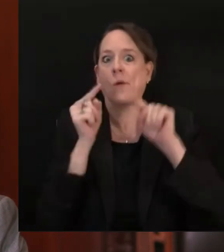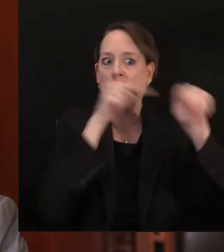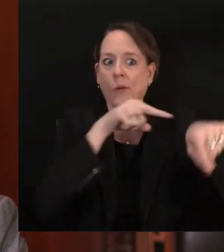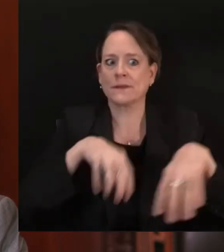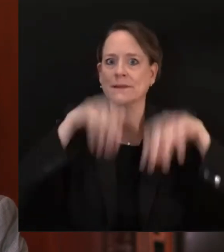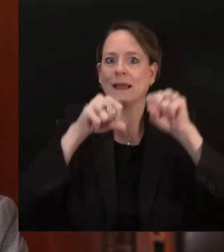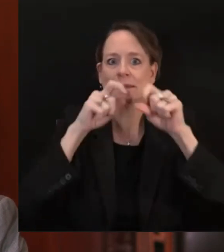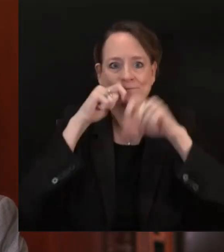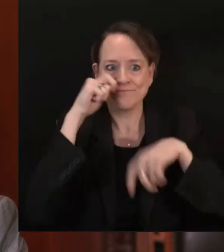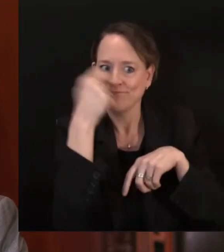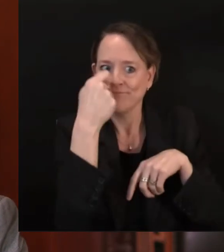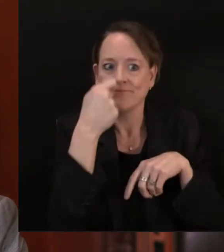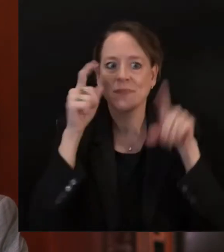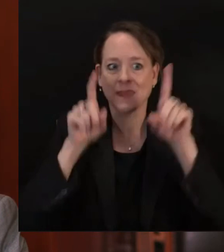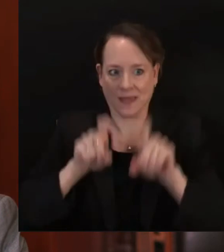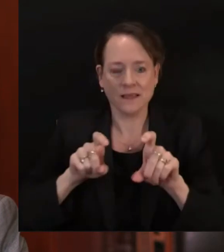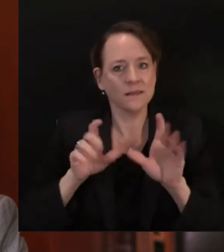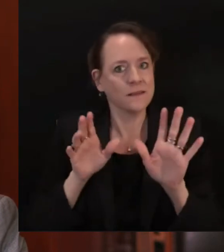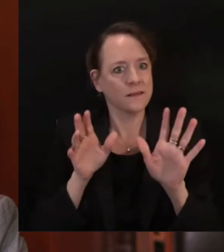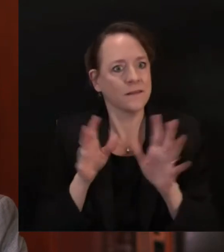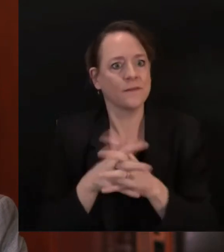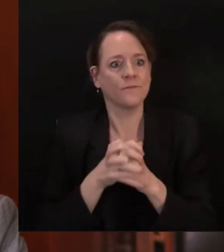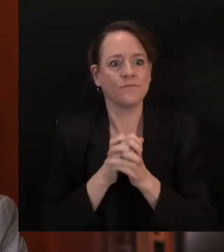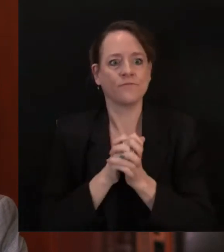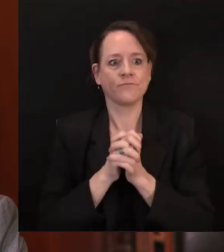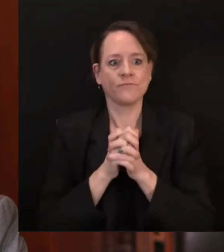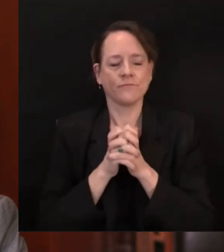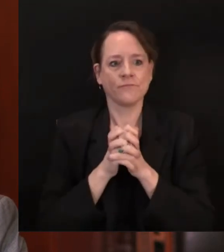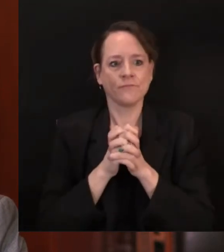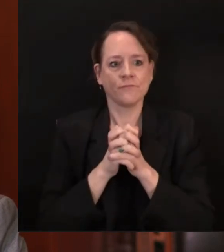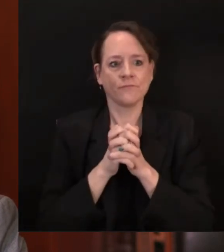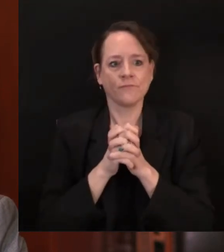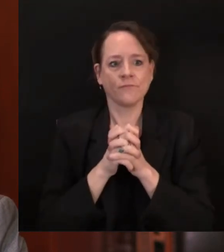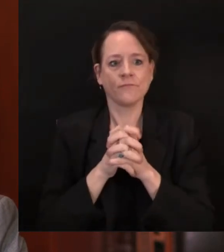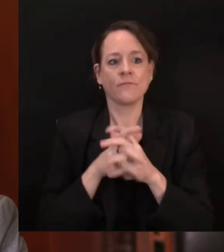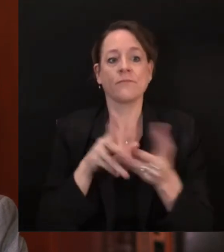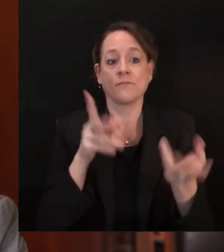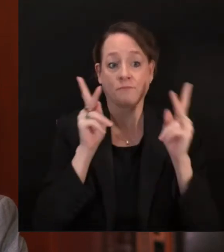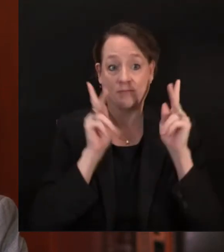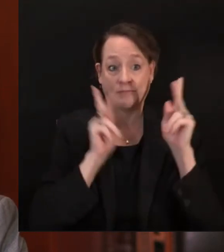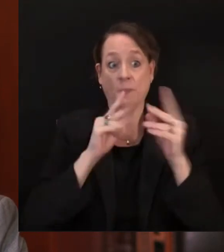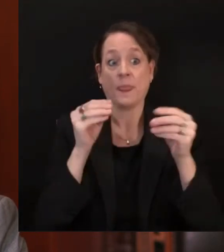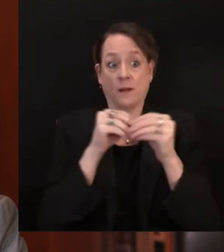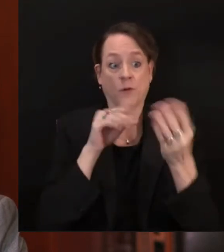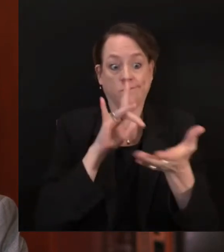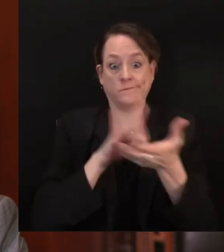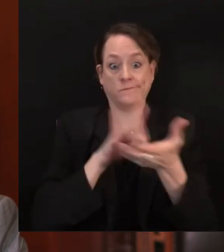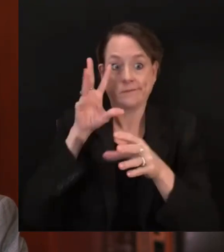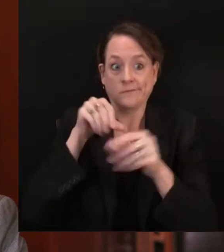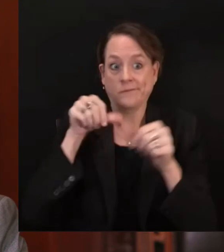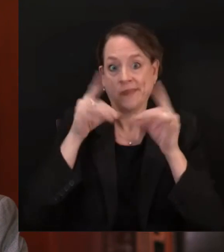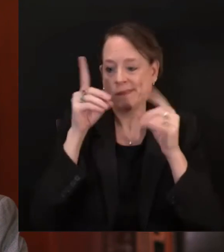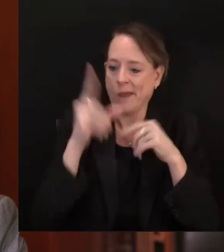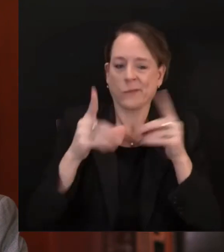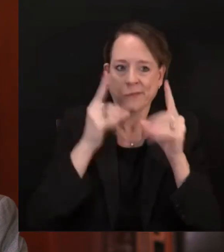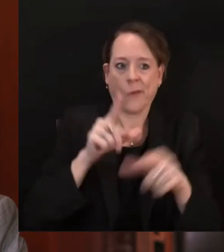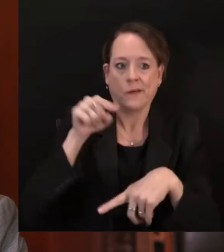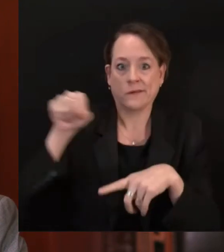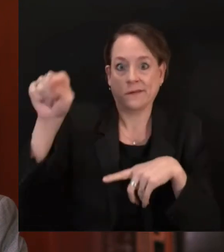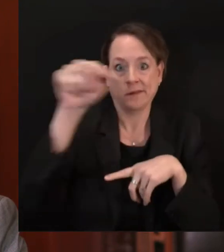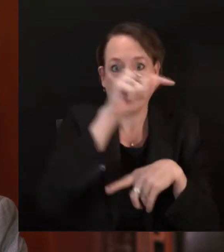app, the more effective it will be. So keep an eye out for a notification in the coming days to download or enable the app on